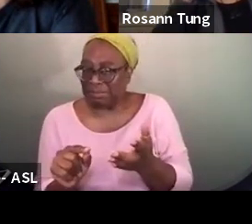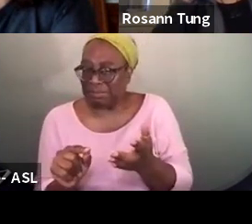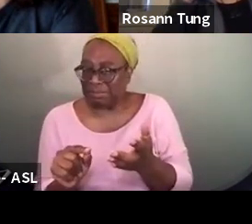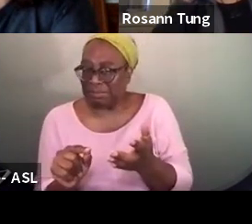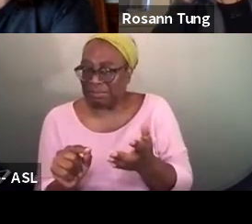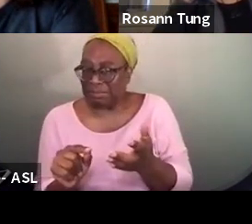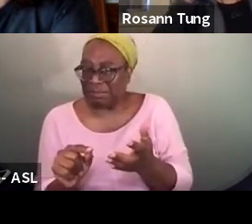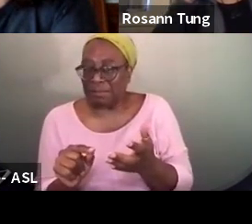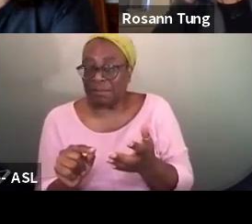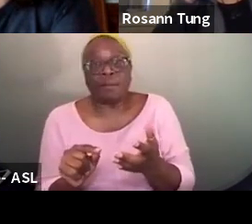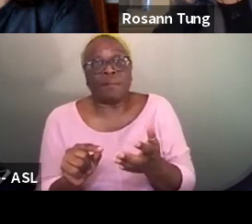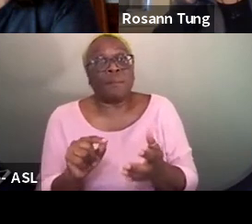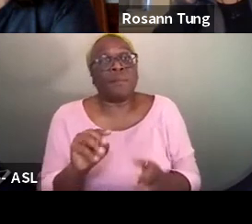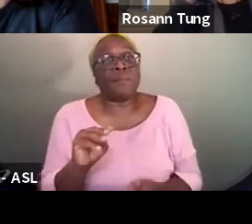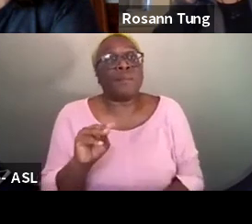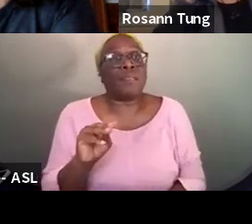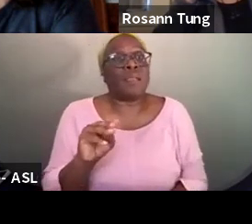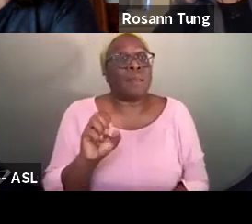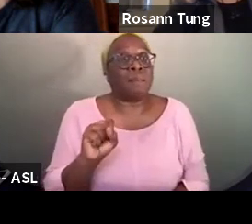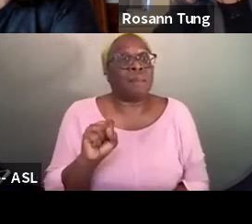Ms. Sullivan, welcome. Your hand is up.